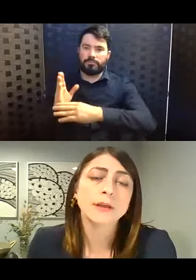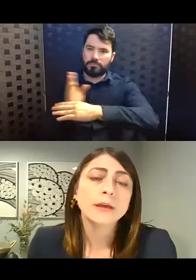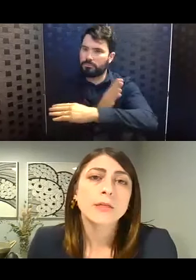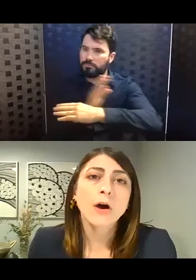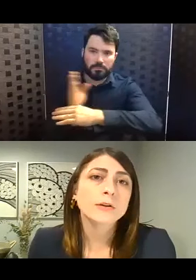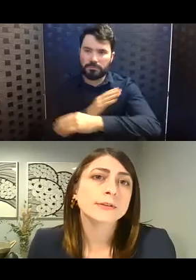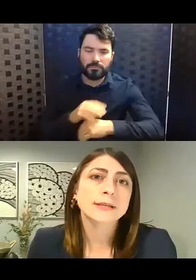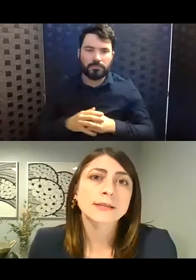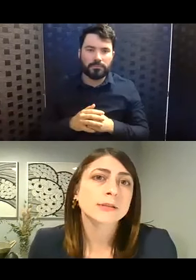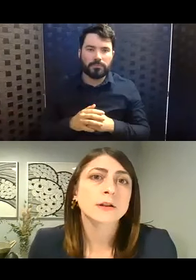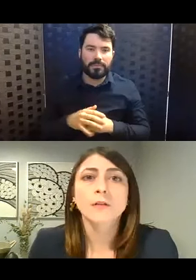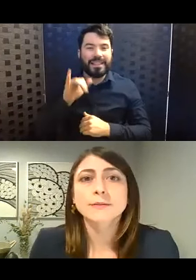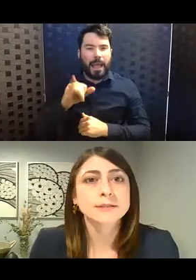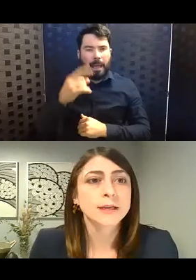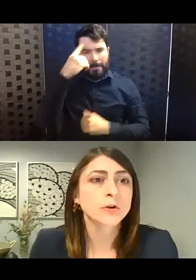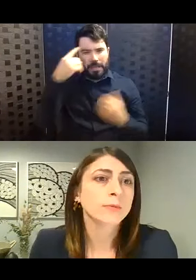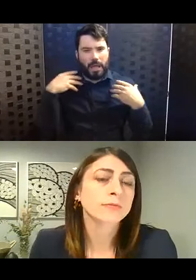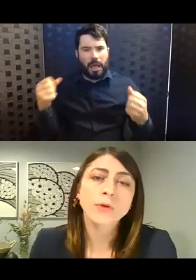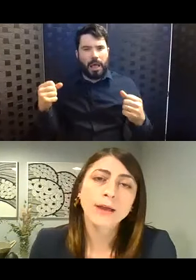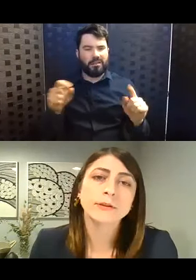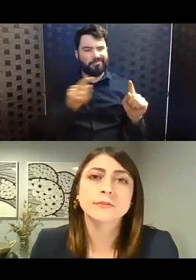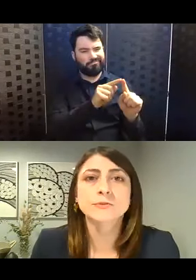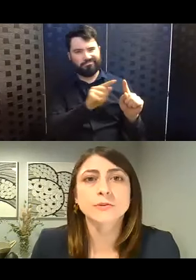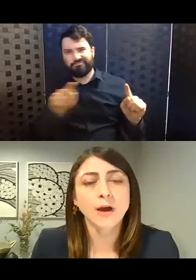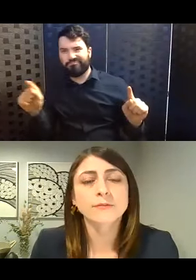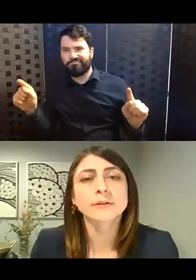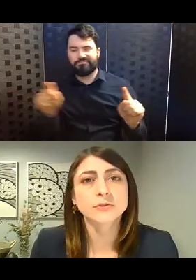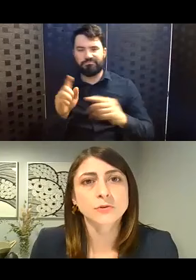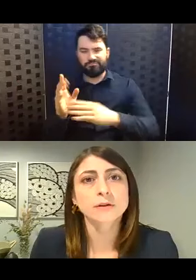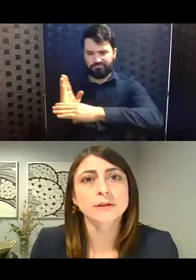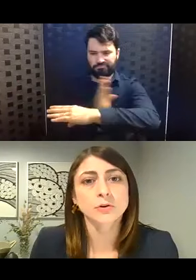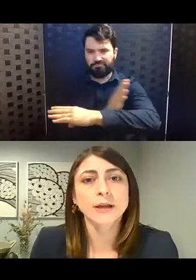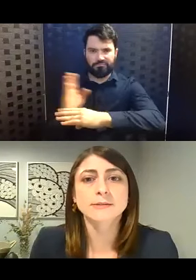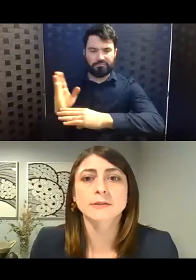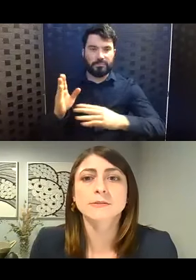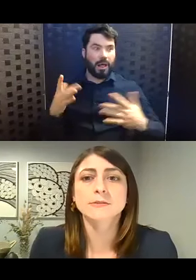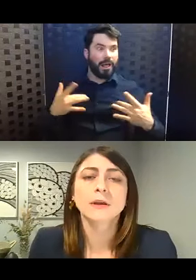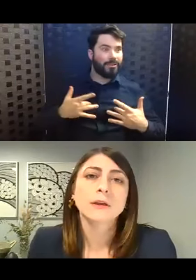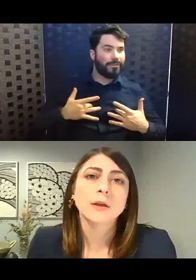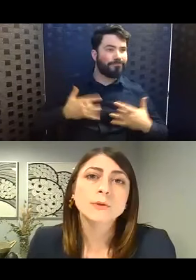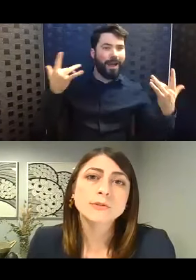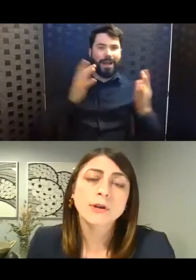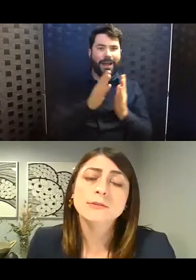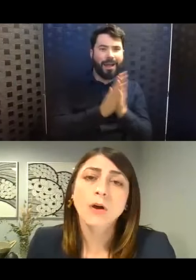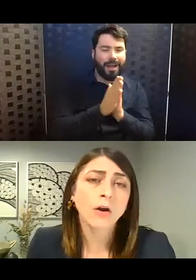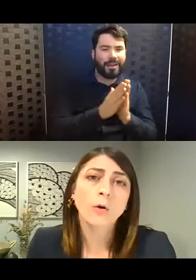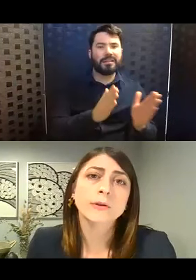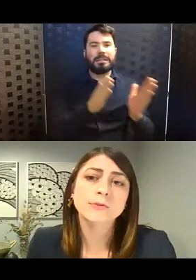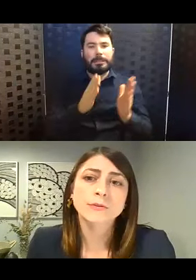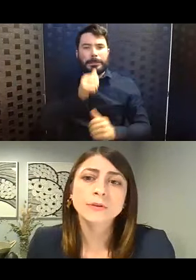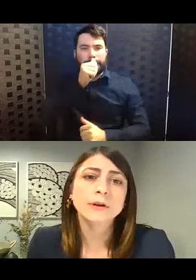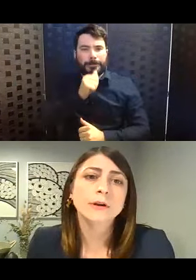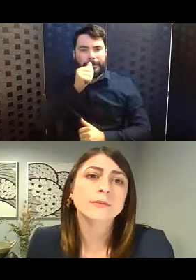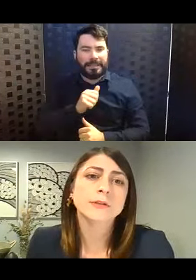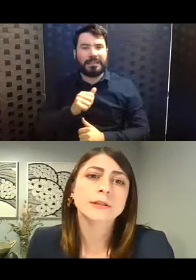can be thought of as existing along this continuum of thriving to surviving to struggling or crisis. And when stress is ongoing